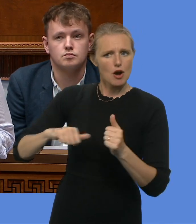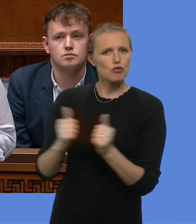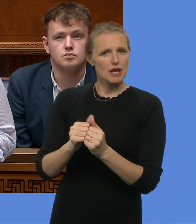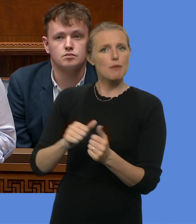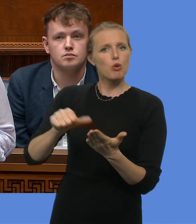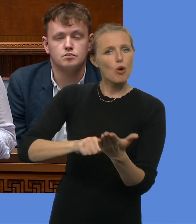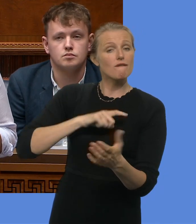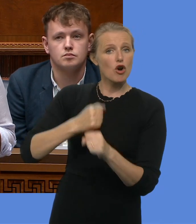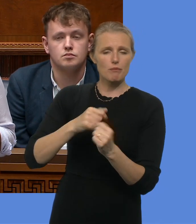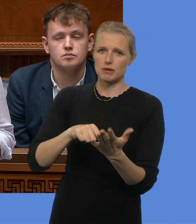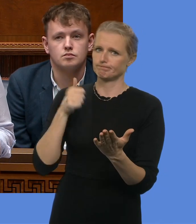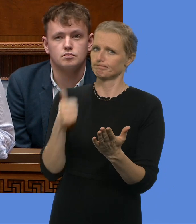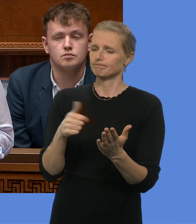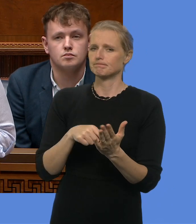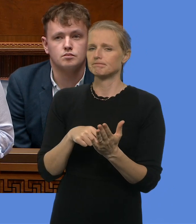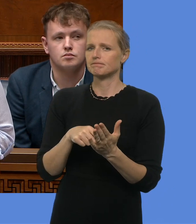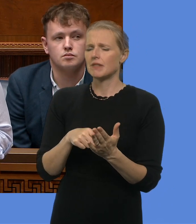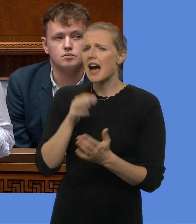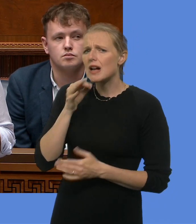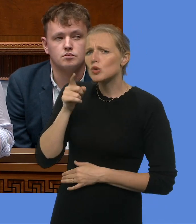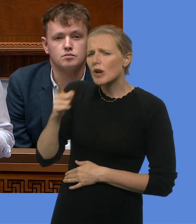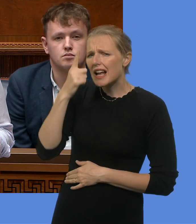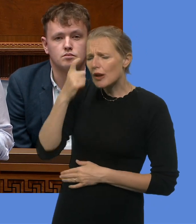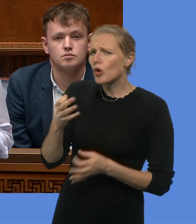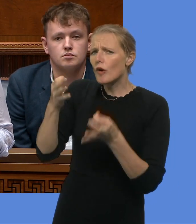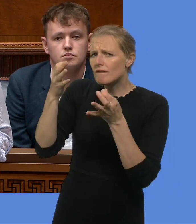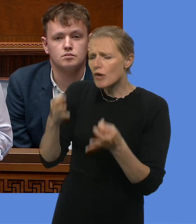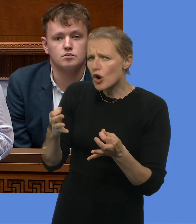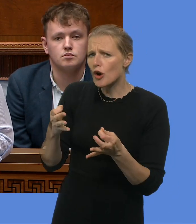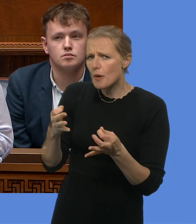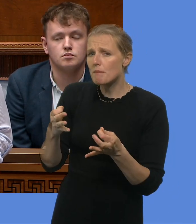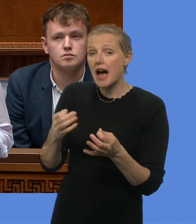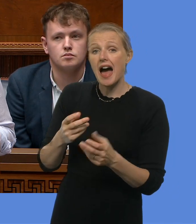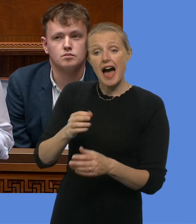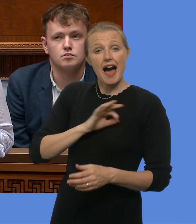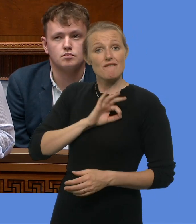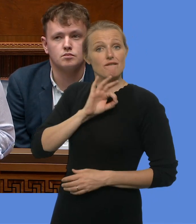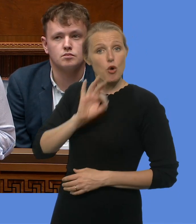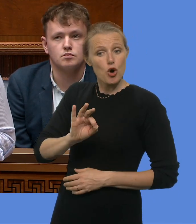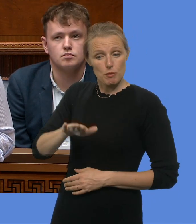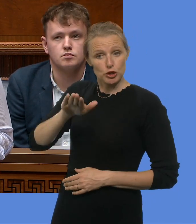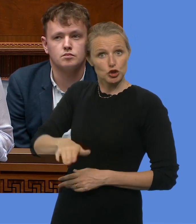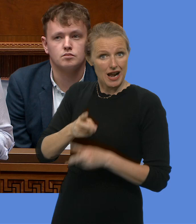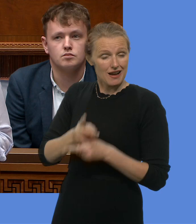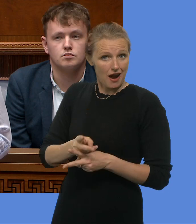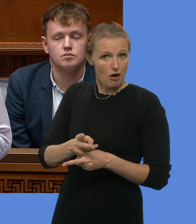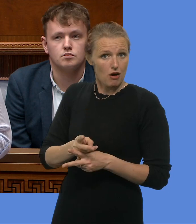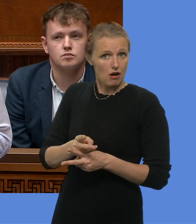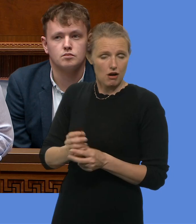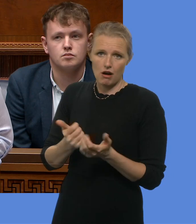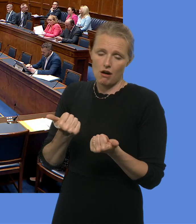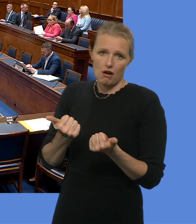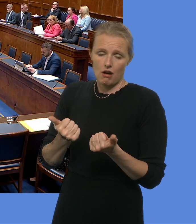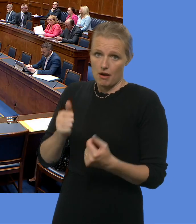programme for government. Can the Deputy First Minister confirm that the provision of affordable childcare still remains a core executive